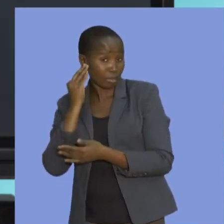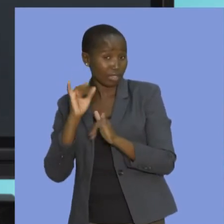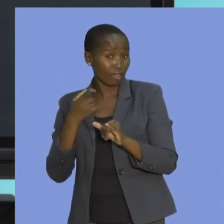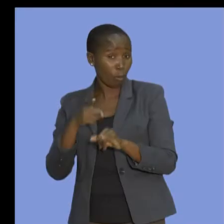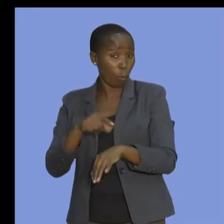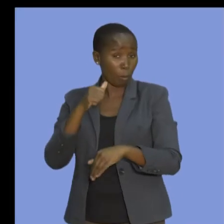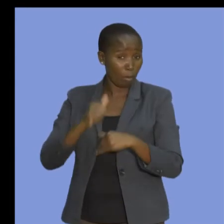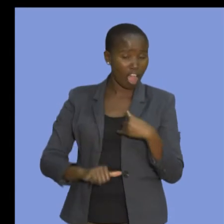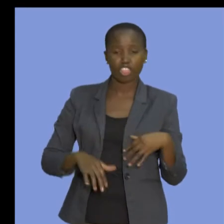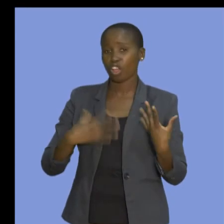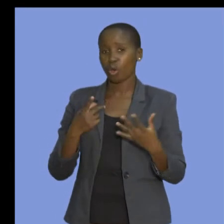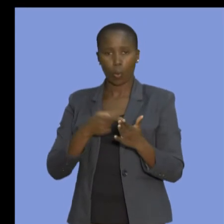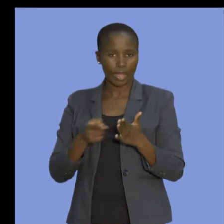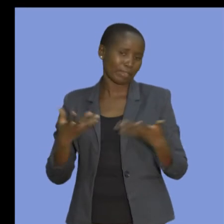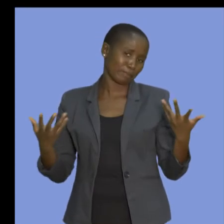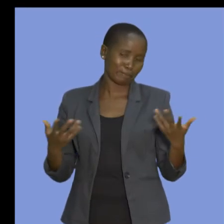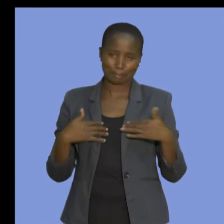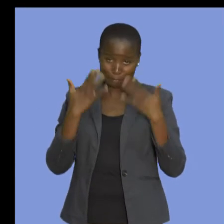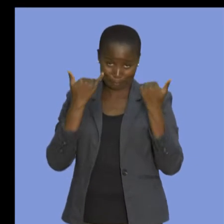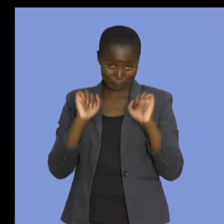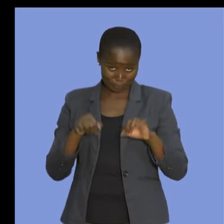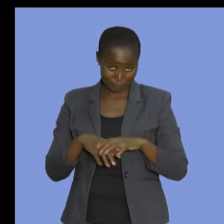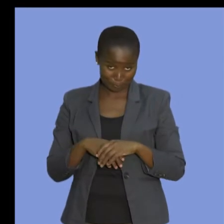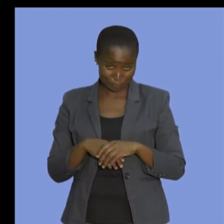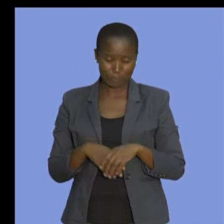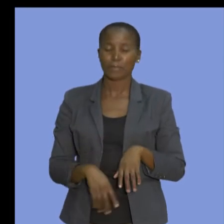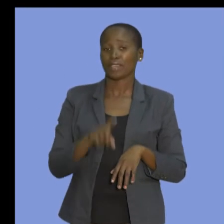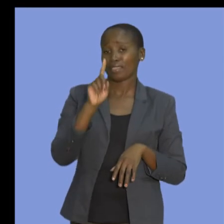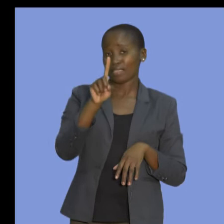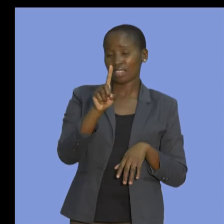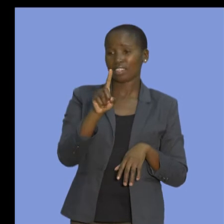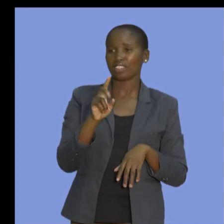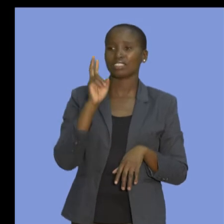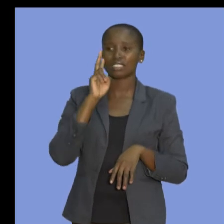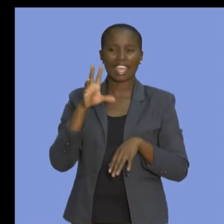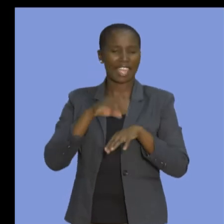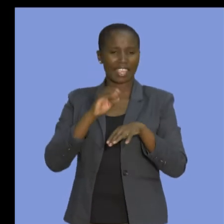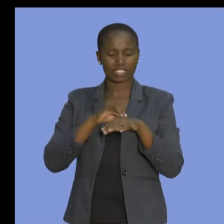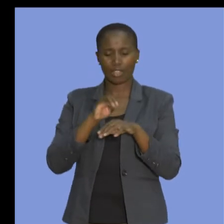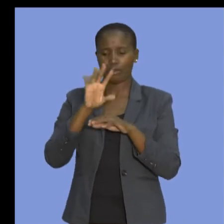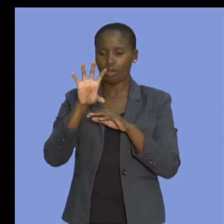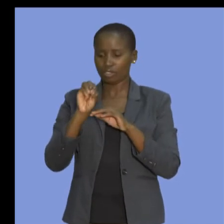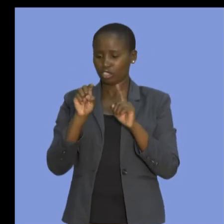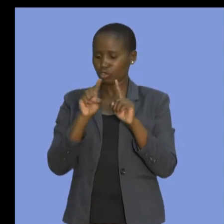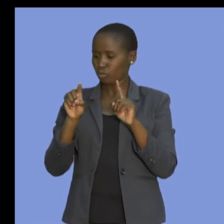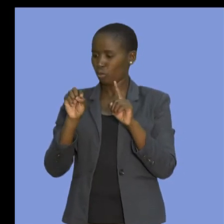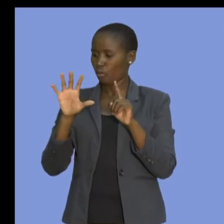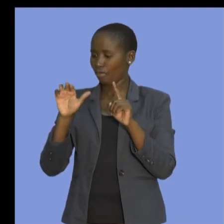okay? Are we all together? And if you look at 50 to 59 is the lowest in